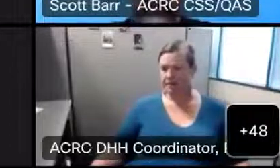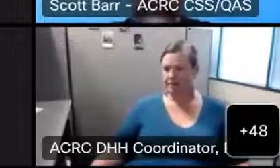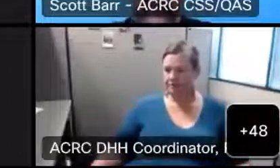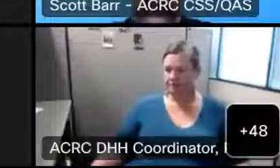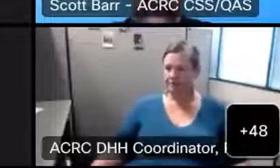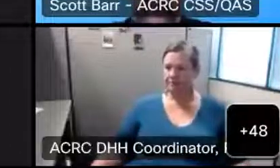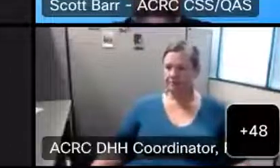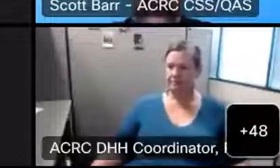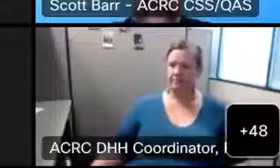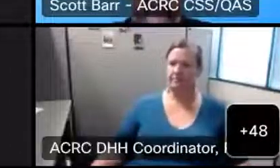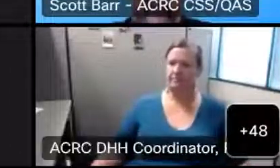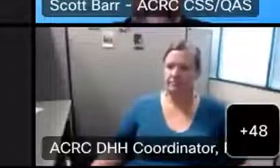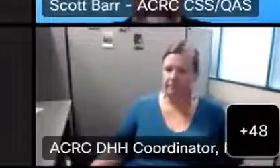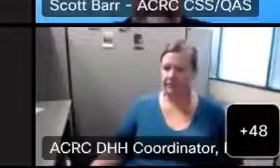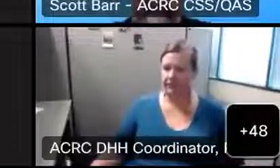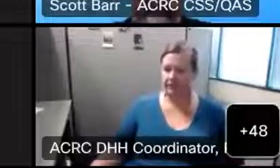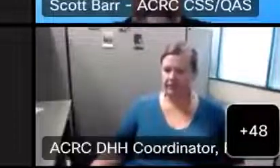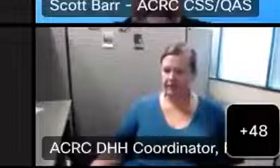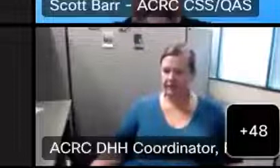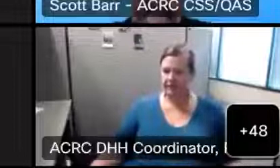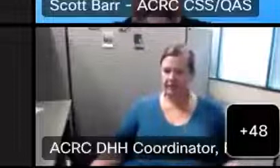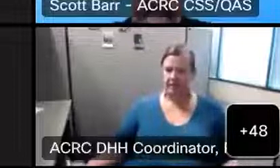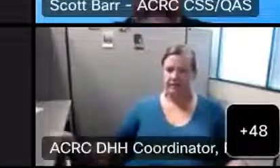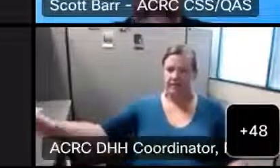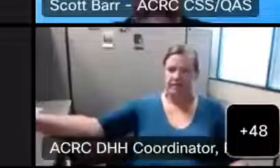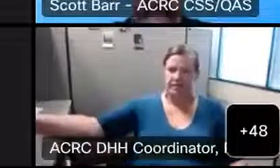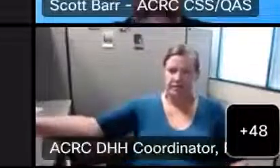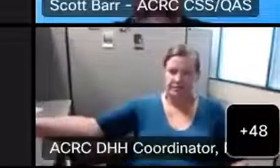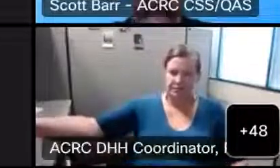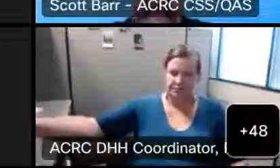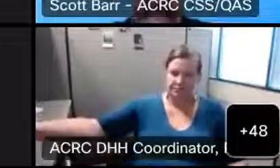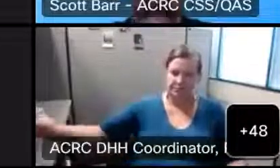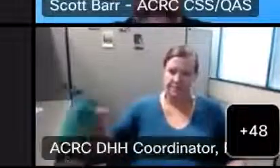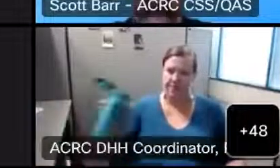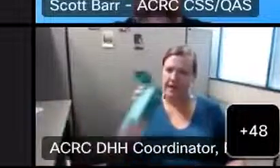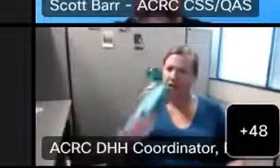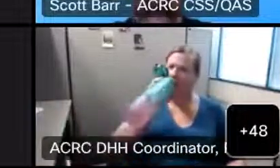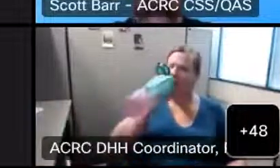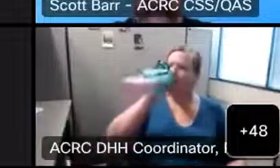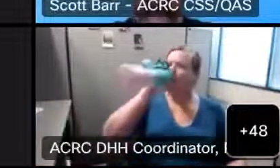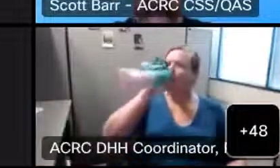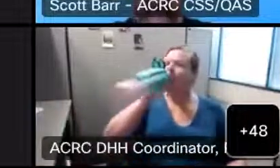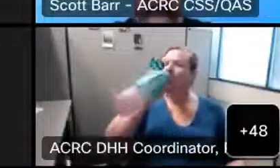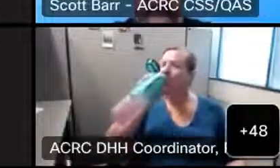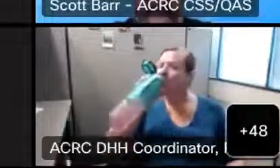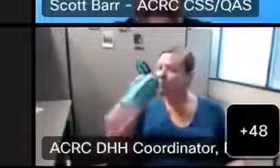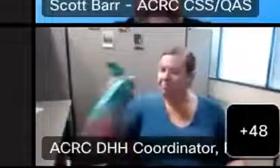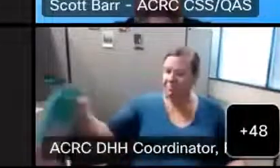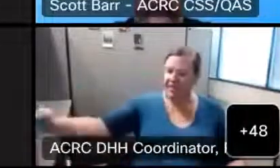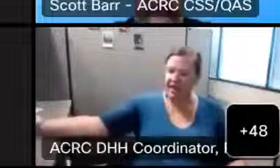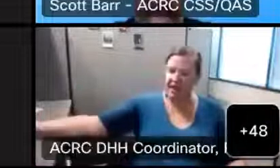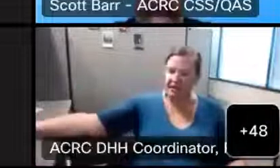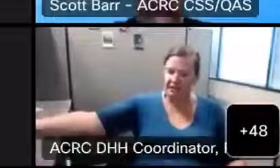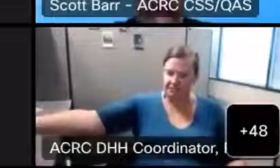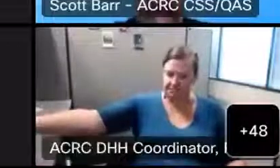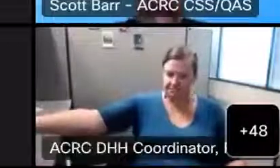to everyone. So with that being said, appreciate the patience that folks are showing related to this, and I really want to just